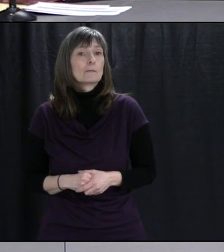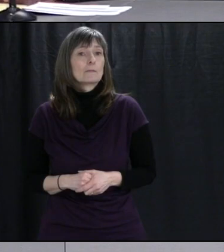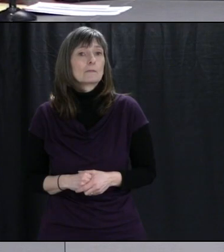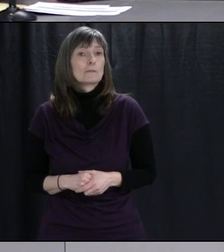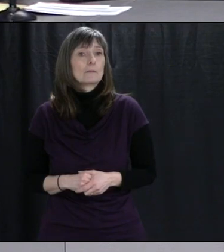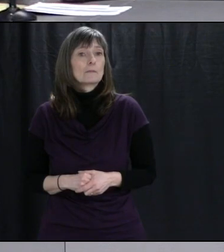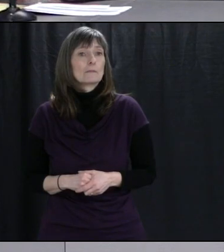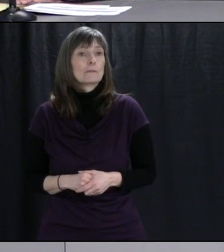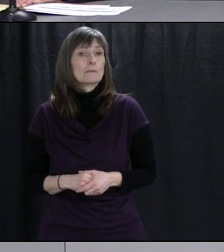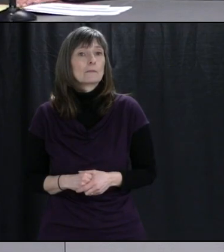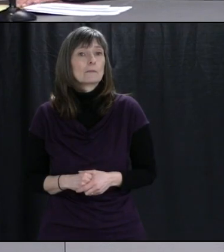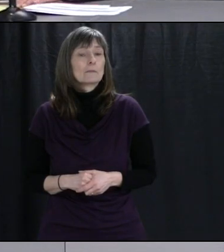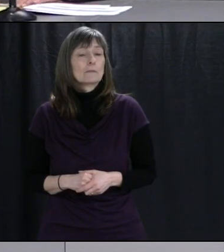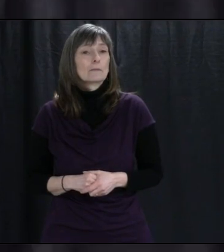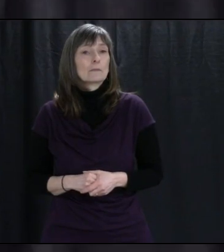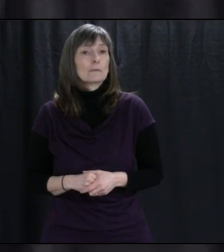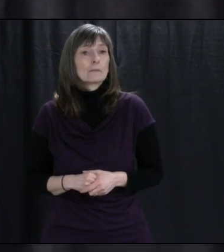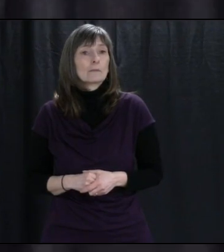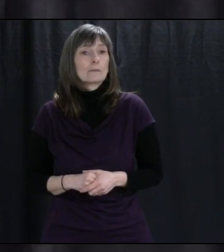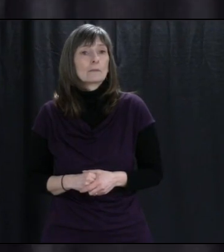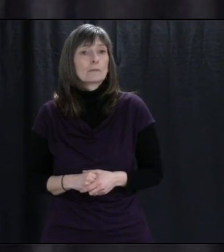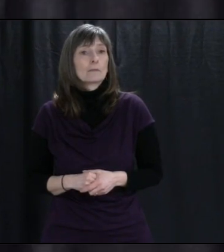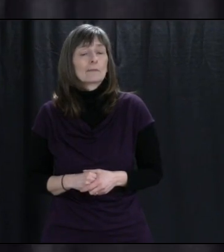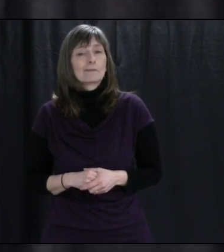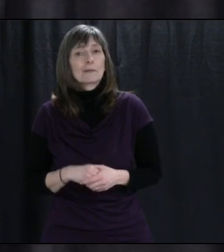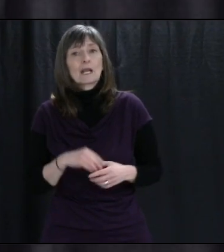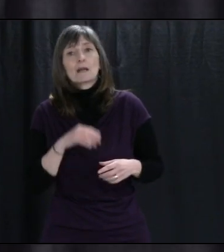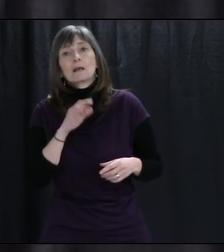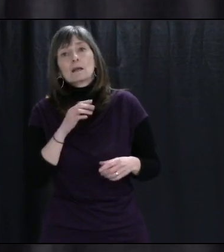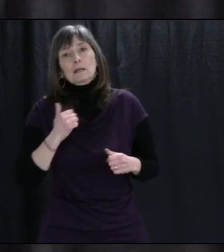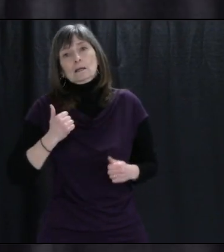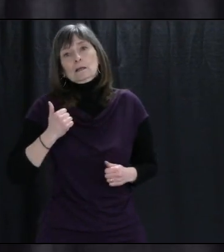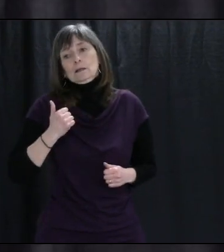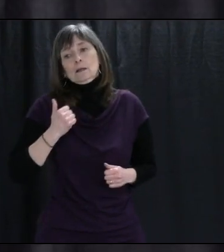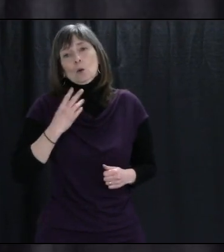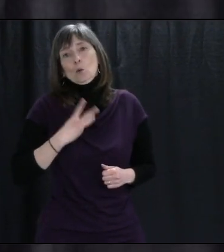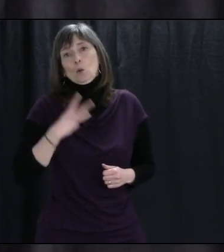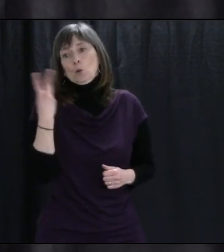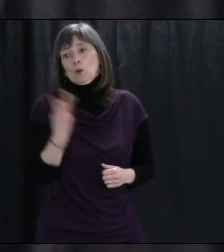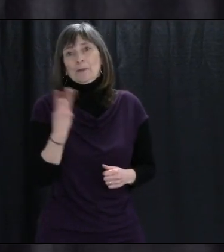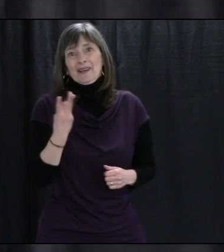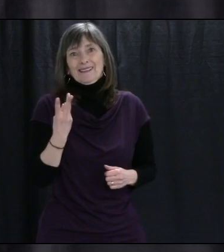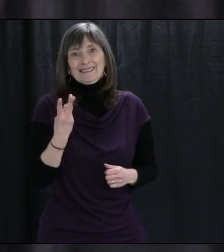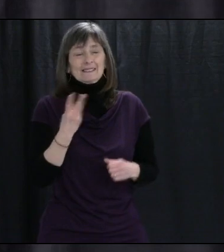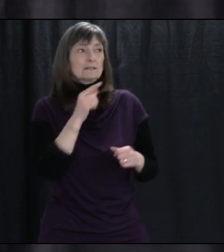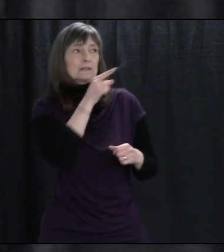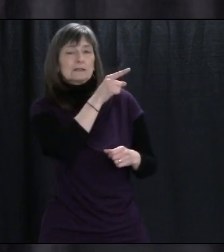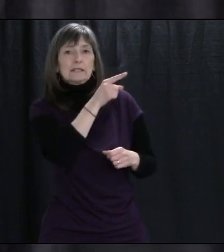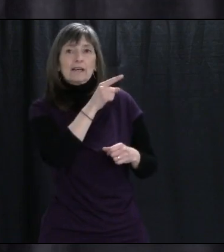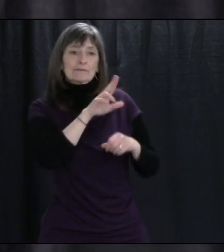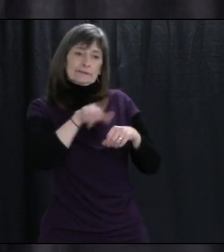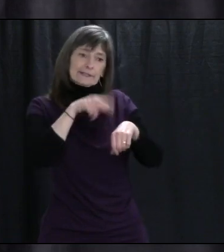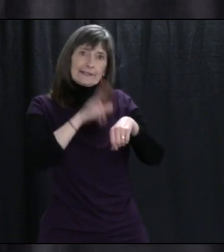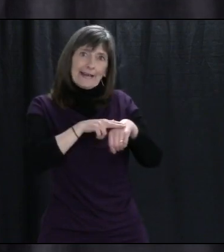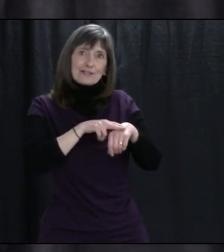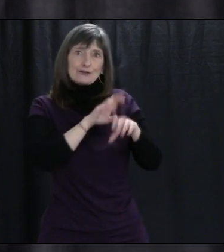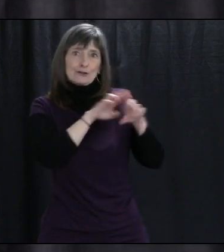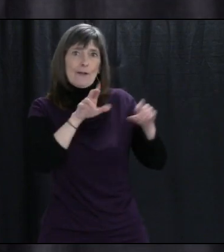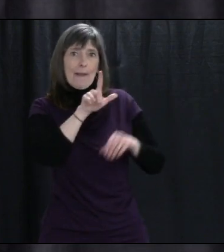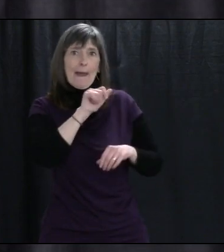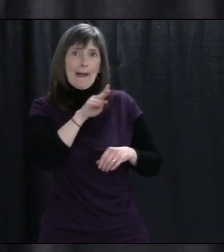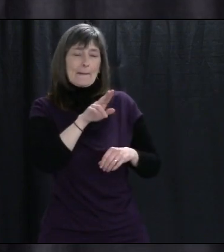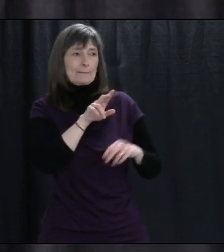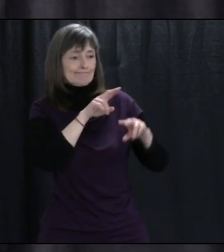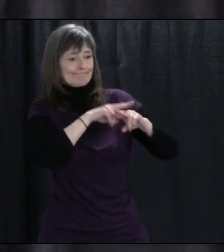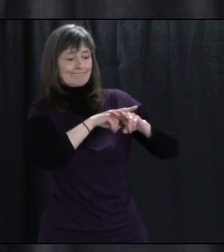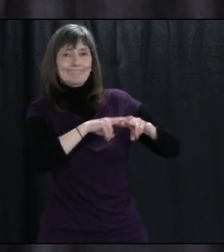information would be defined by the National Microbiology Lab in Winnipeg. That would require specific testing called